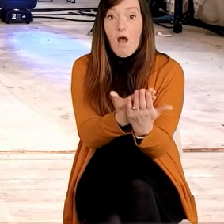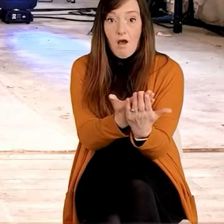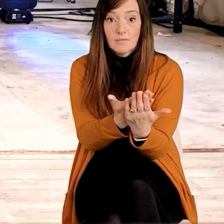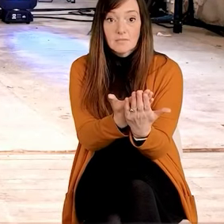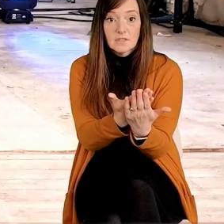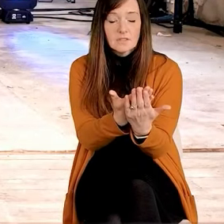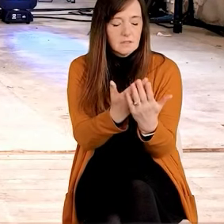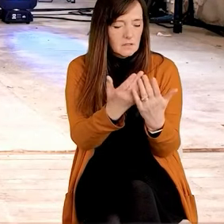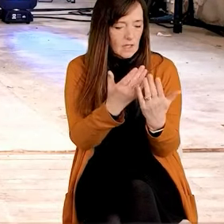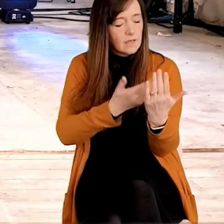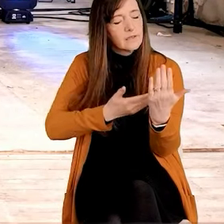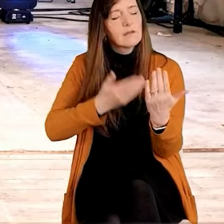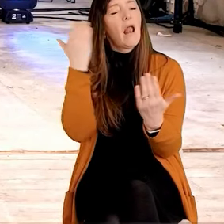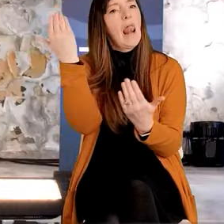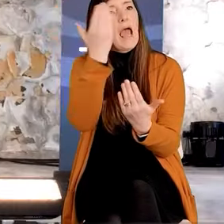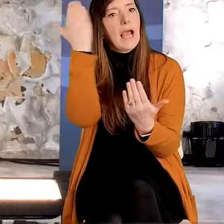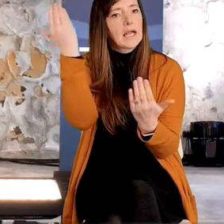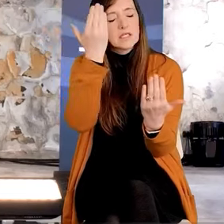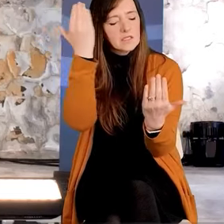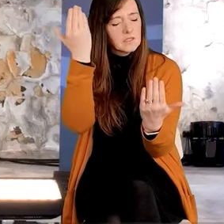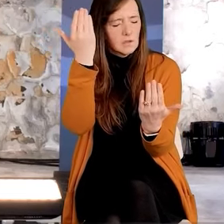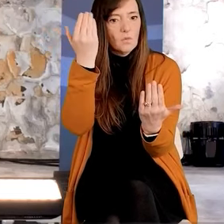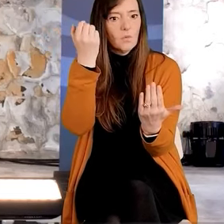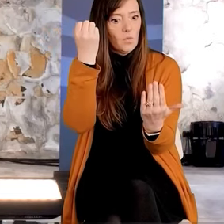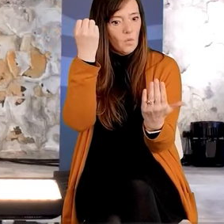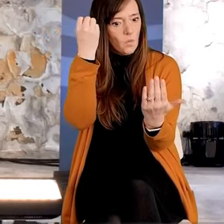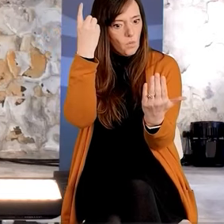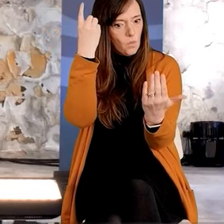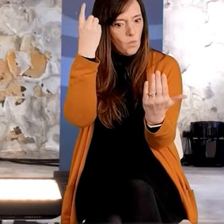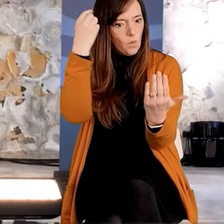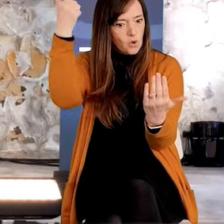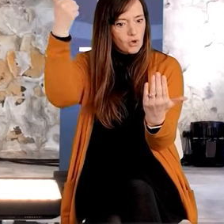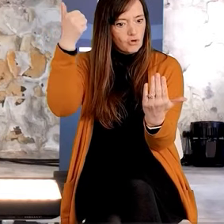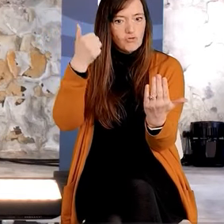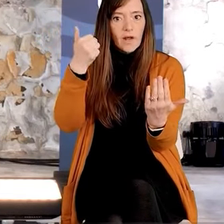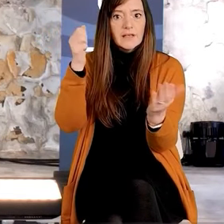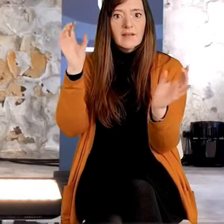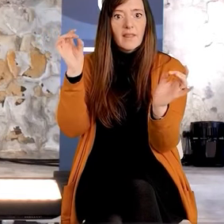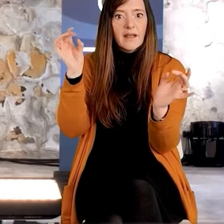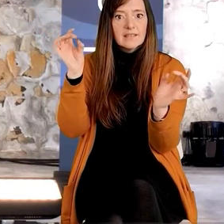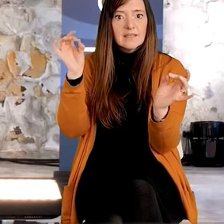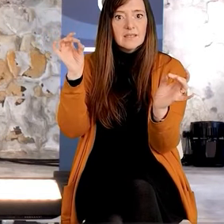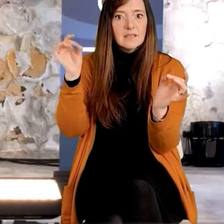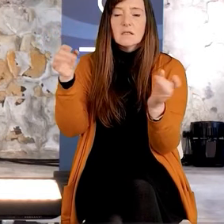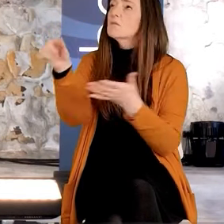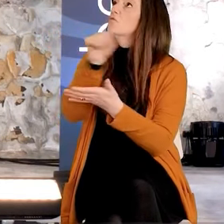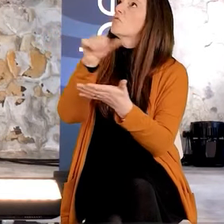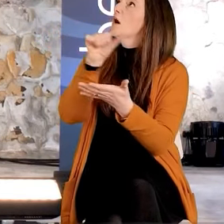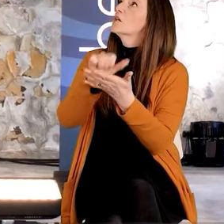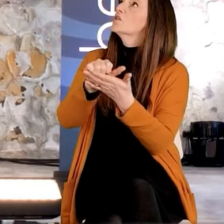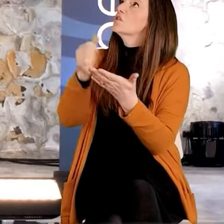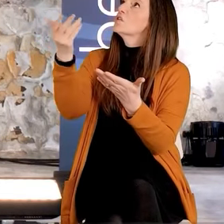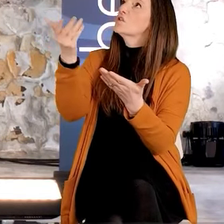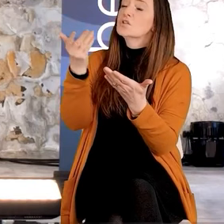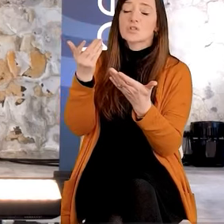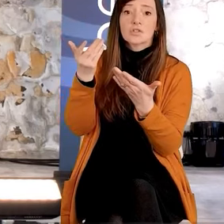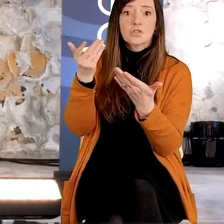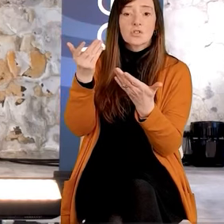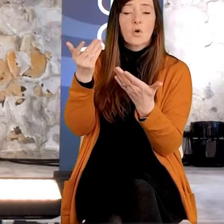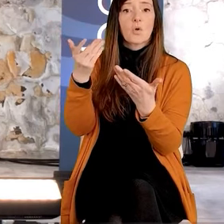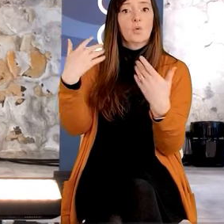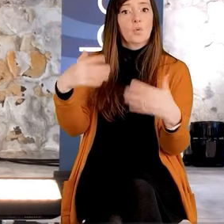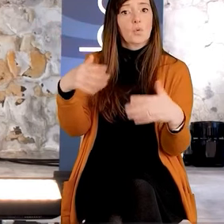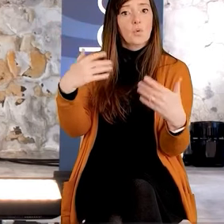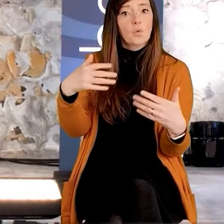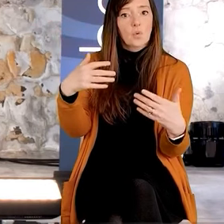rediscovered it later in Romans and Matthew and Hebrews and other places. But he first rediscovered it in the Psalms, that righteousness